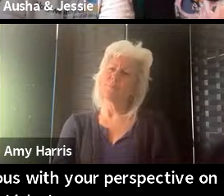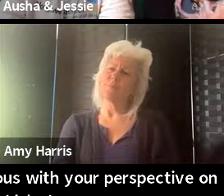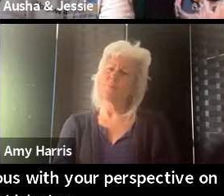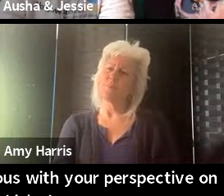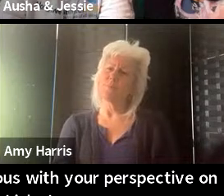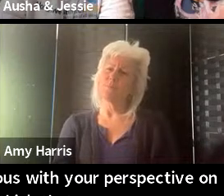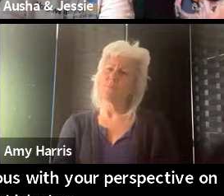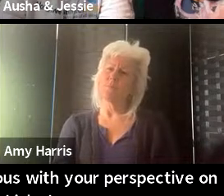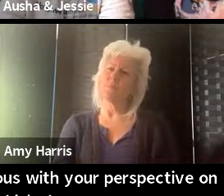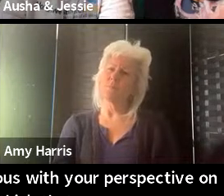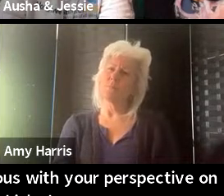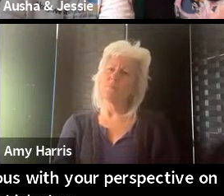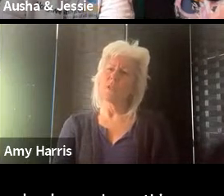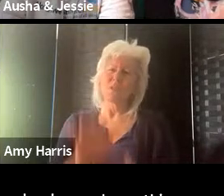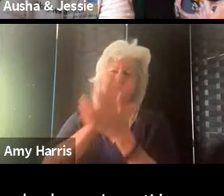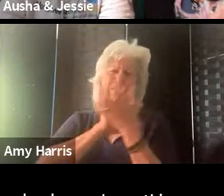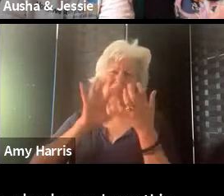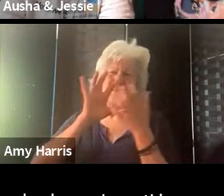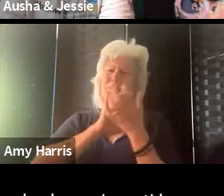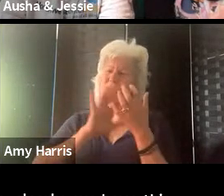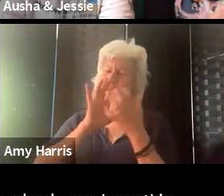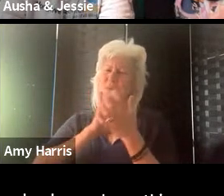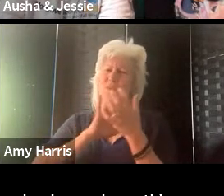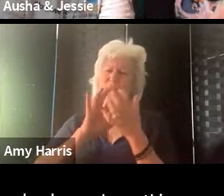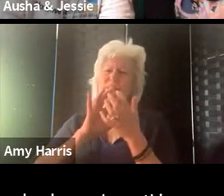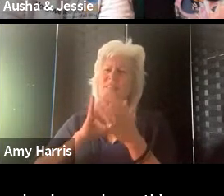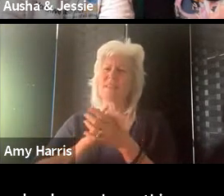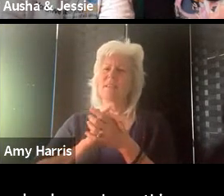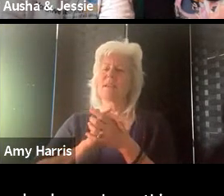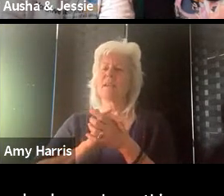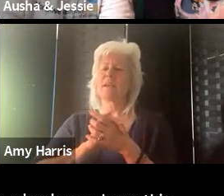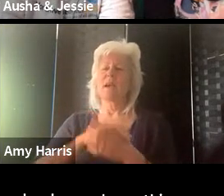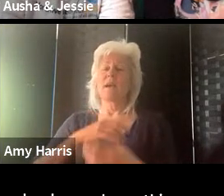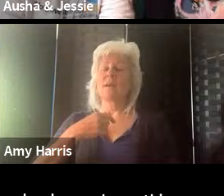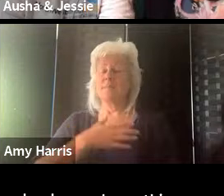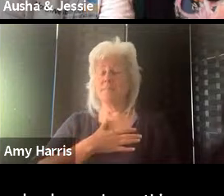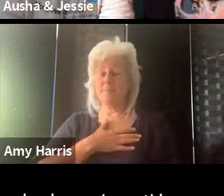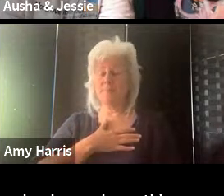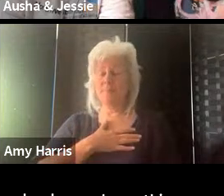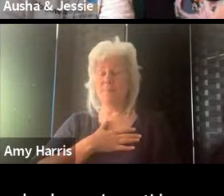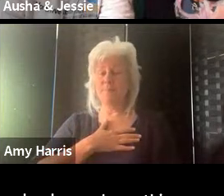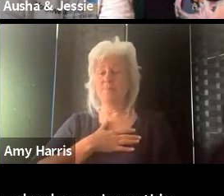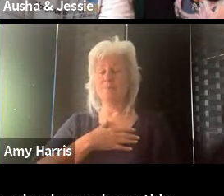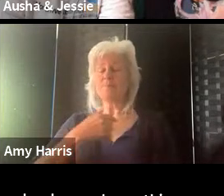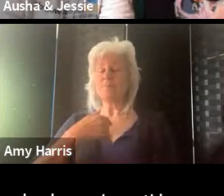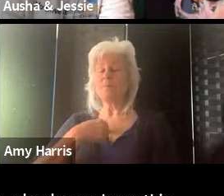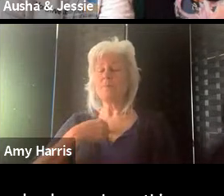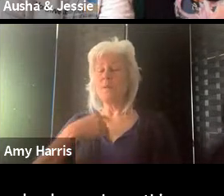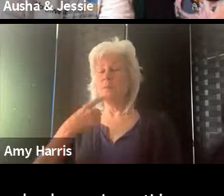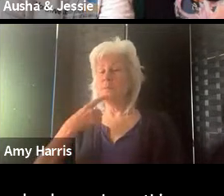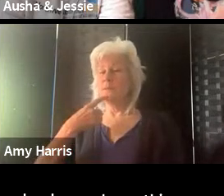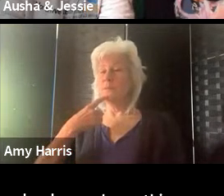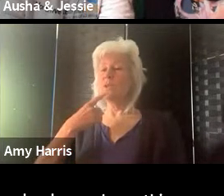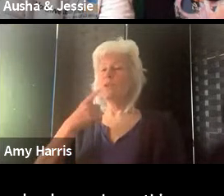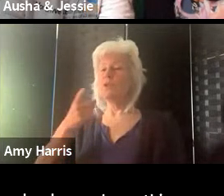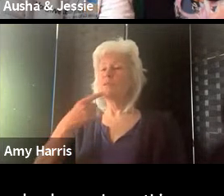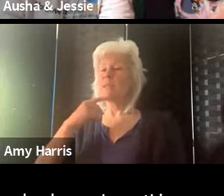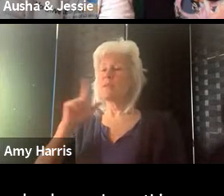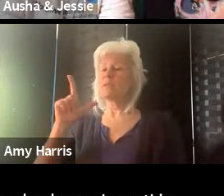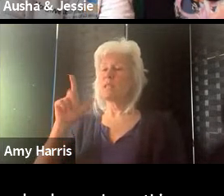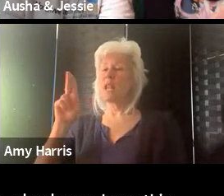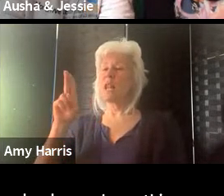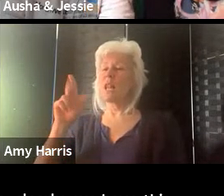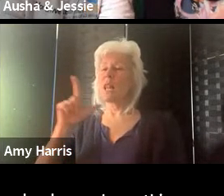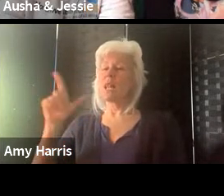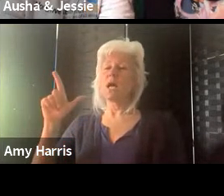That was a little garbled to me. Could you do it again, please? Sure. I was just saying, you mentioned that there's a lull in legislation.